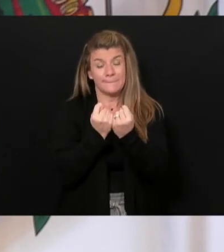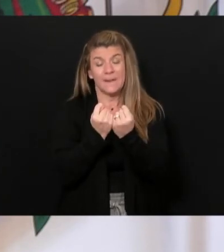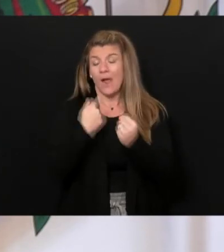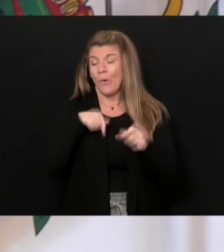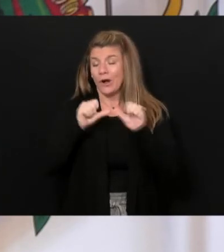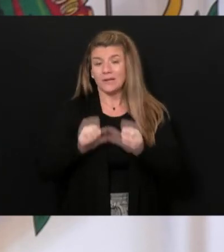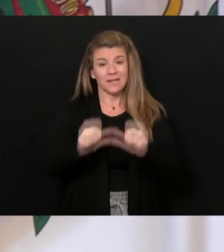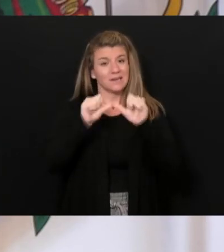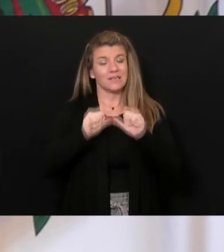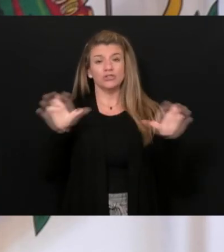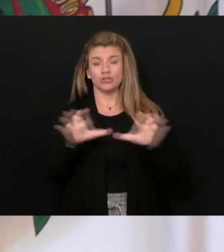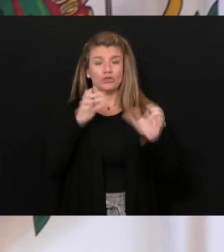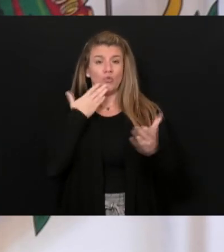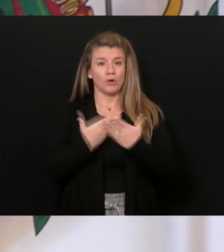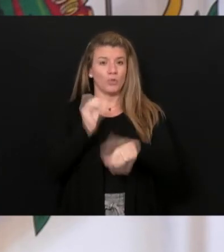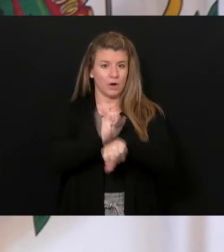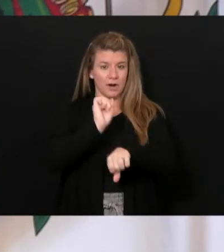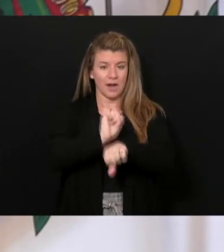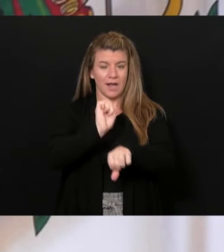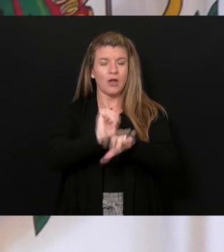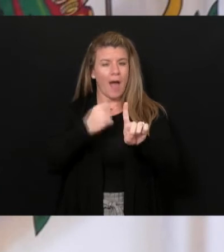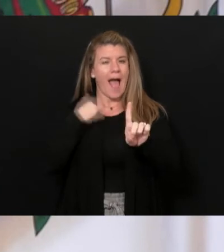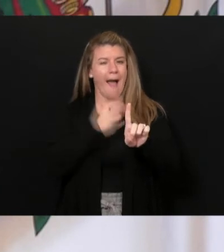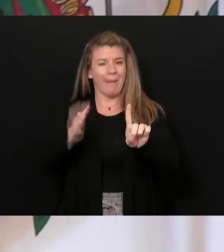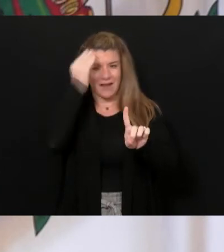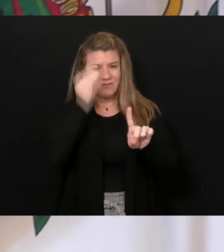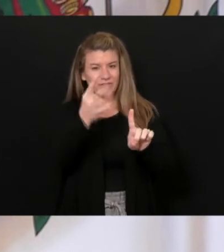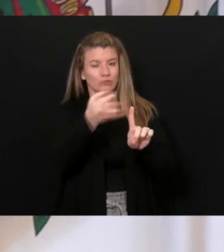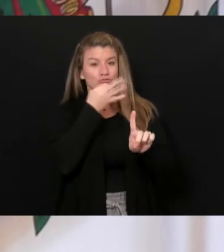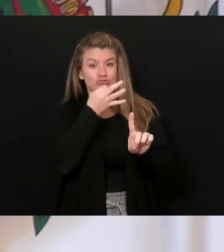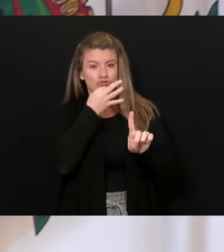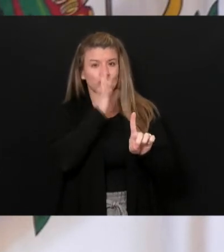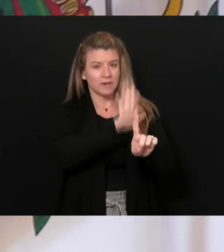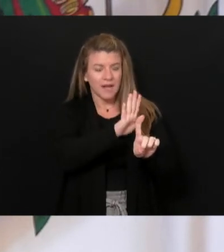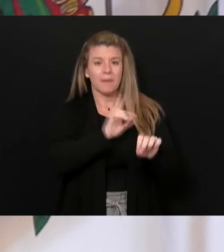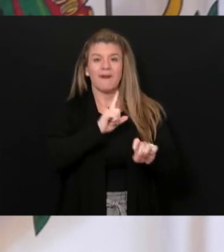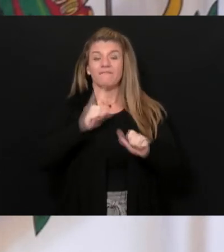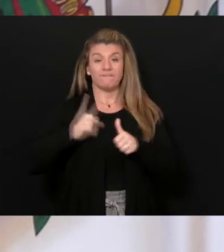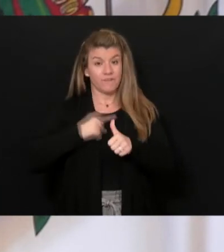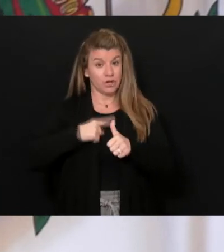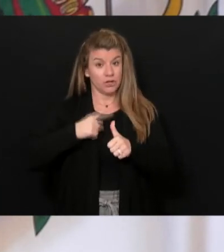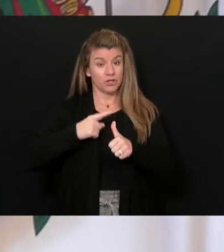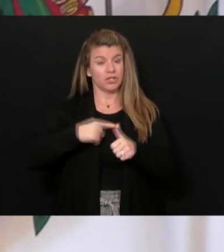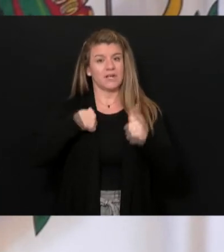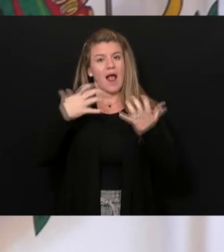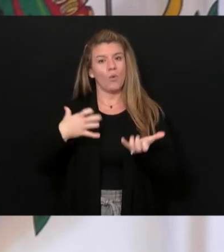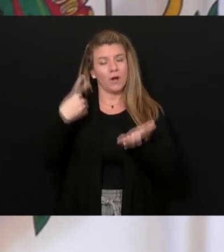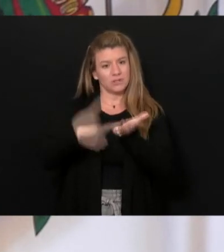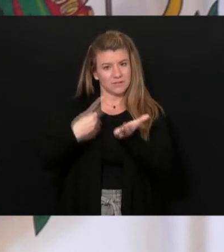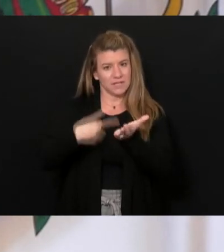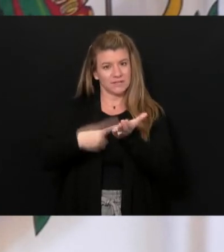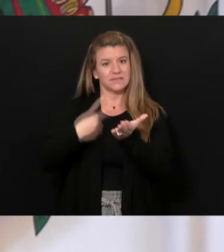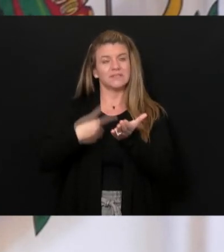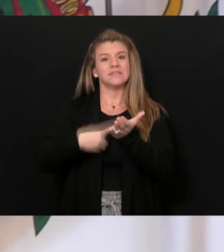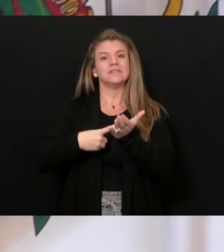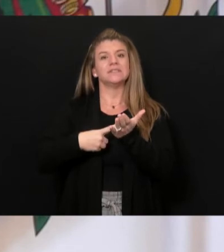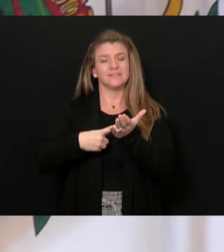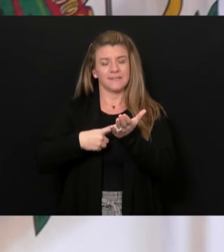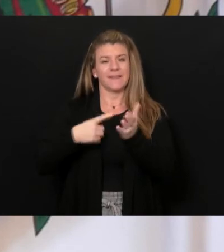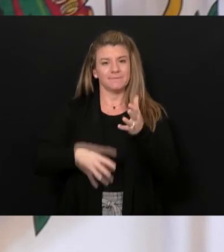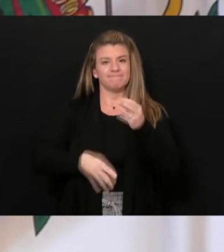be. But I'll get in all that in just one second. I want to first and foremost go through just this. Another